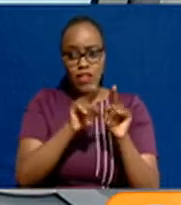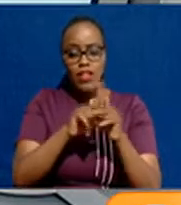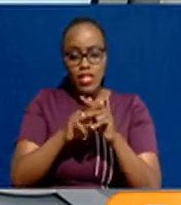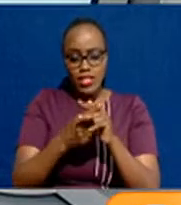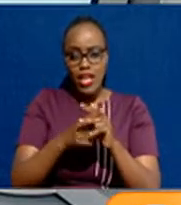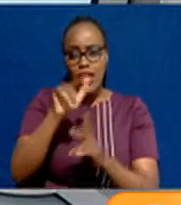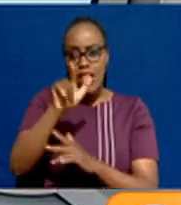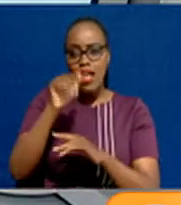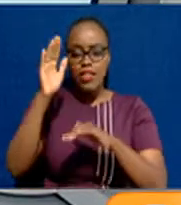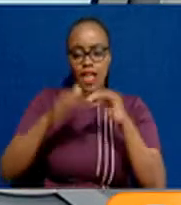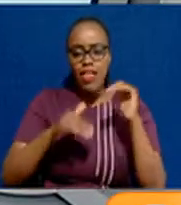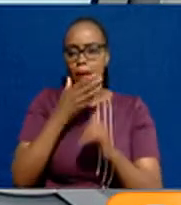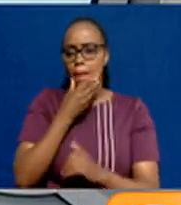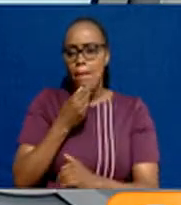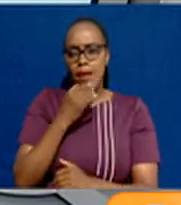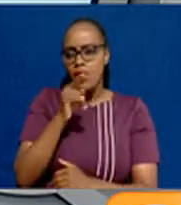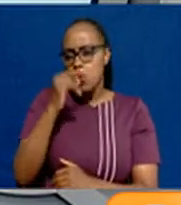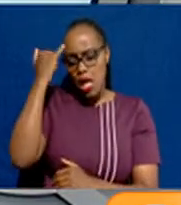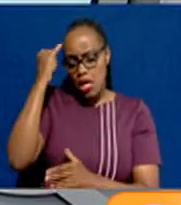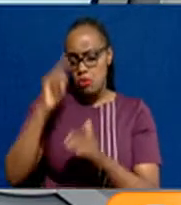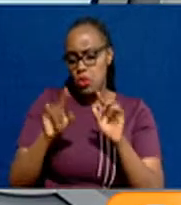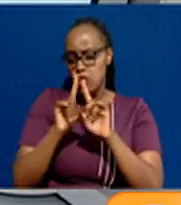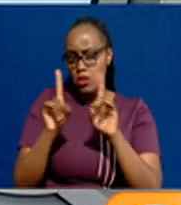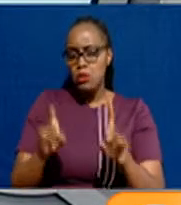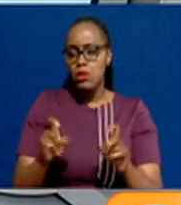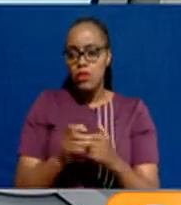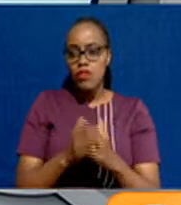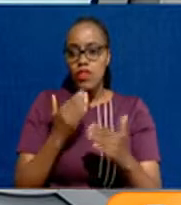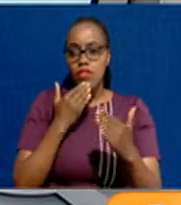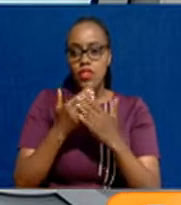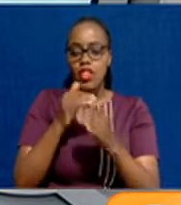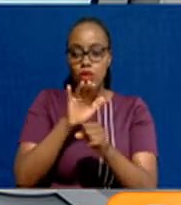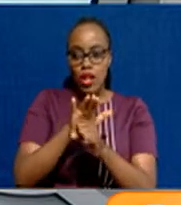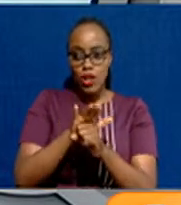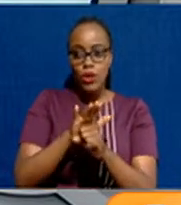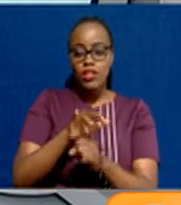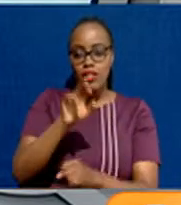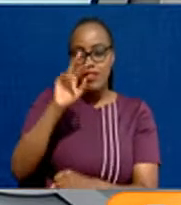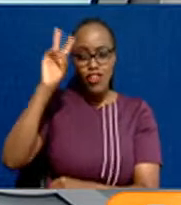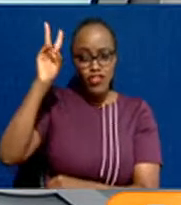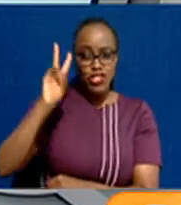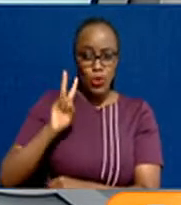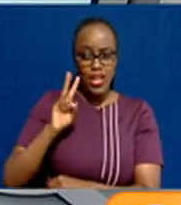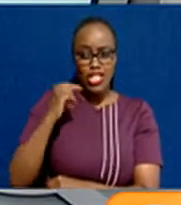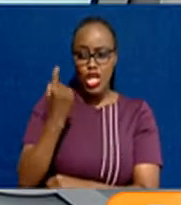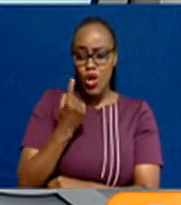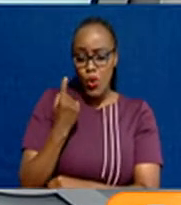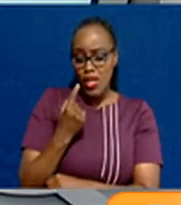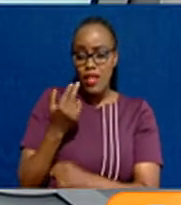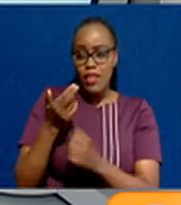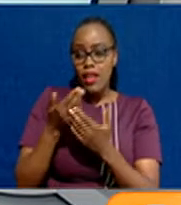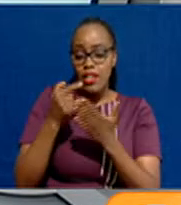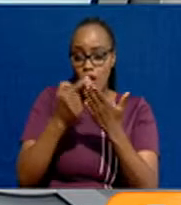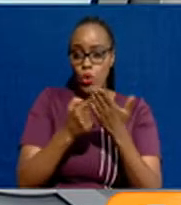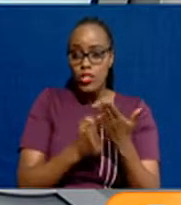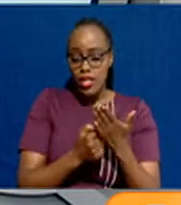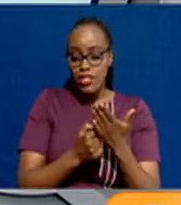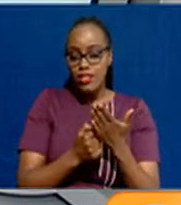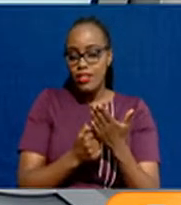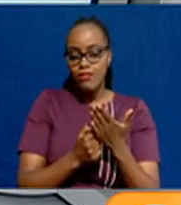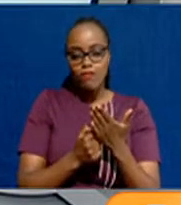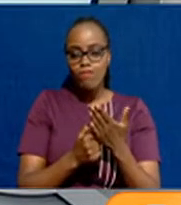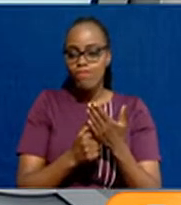lower than their male counterparts. What do you make of that myth? Thank you, Victoria. And it's not only at the negotiation table. Women do